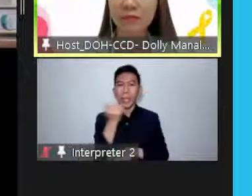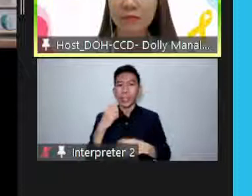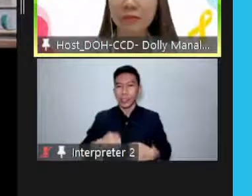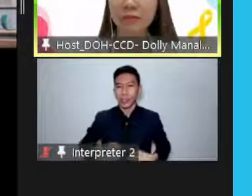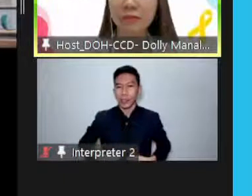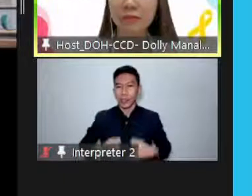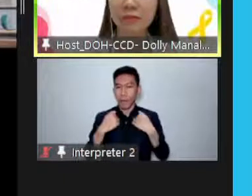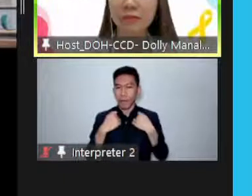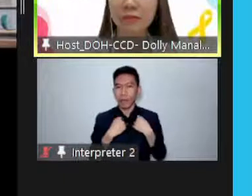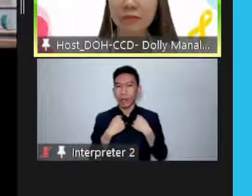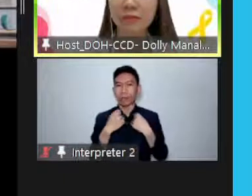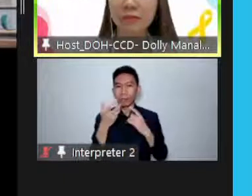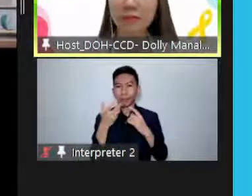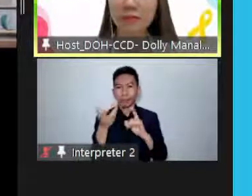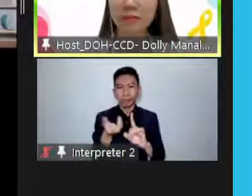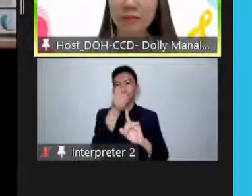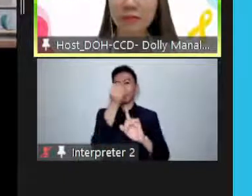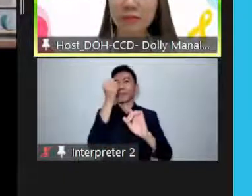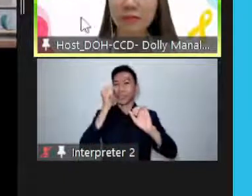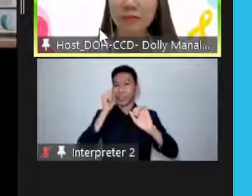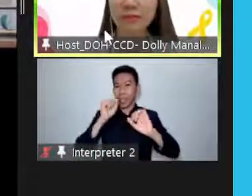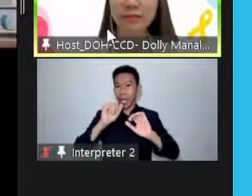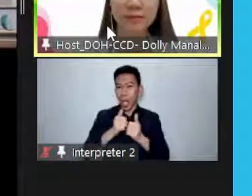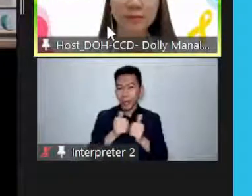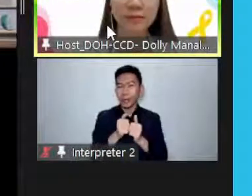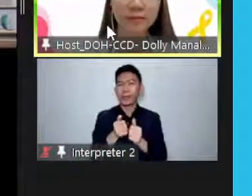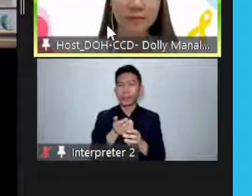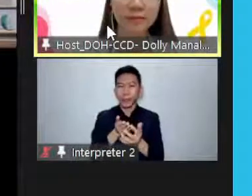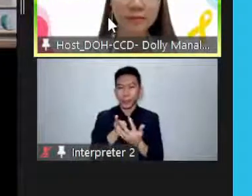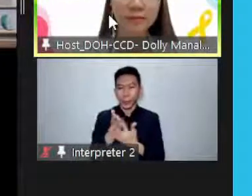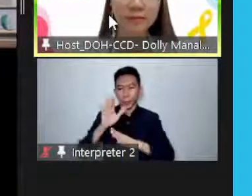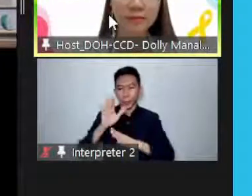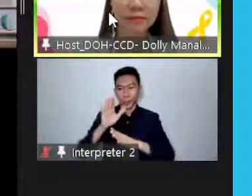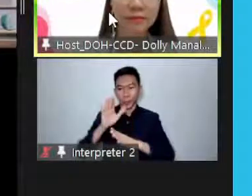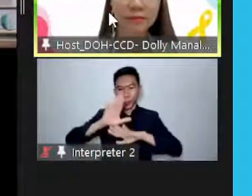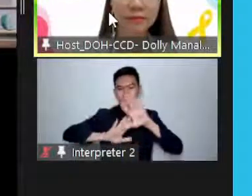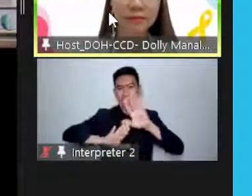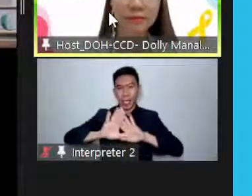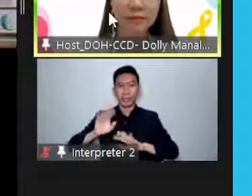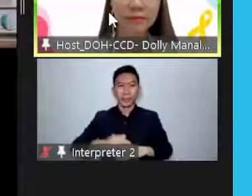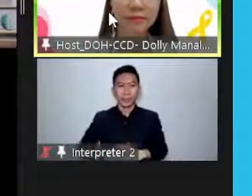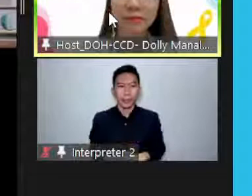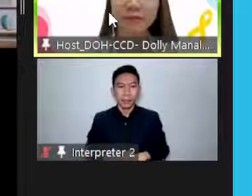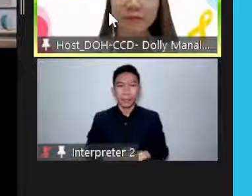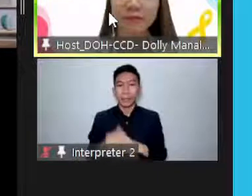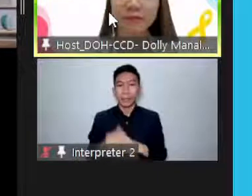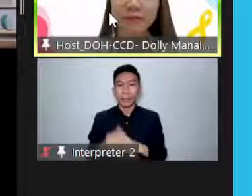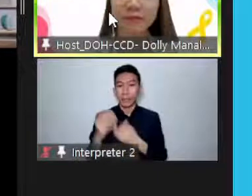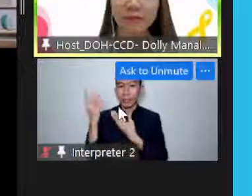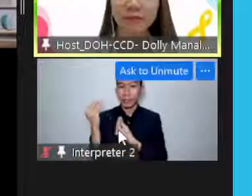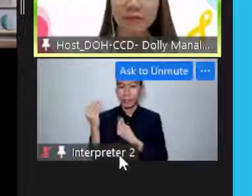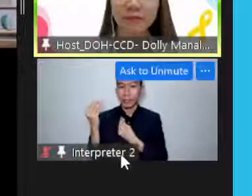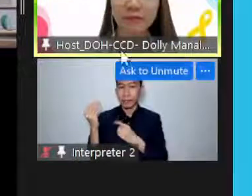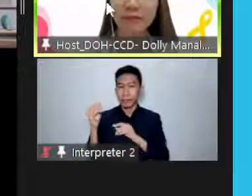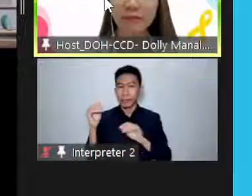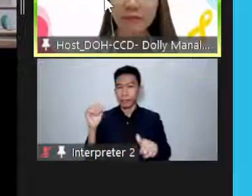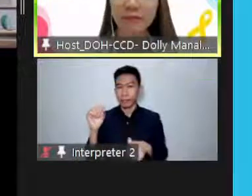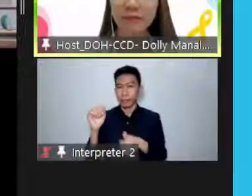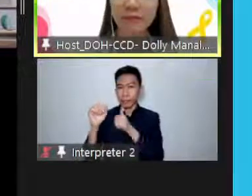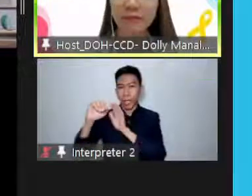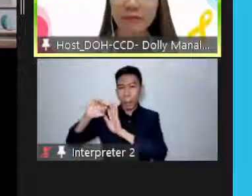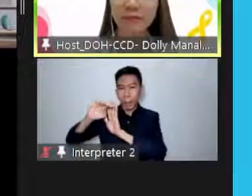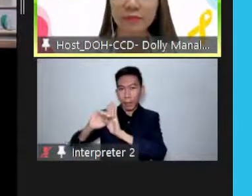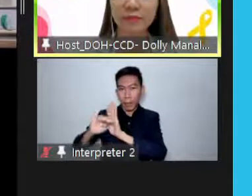Our Hands. Let me give you the progress updates on the implementation of the key provisions of the National Integrated